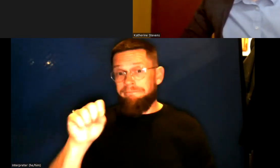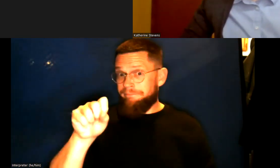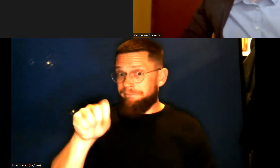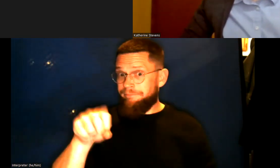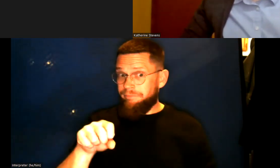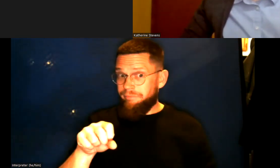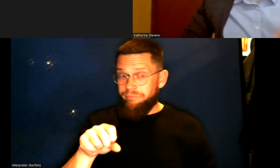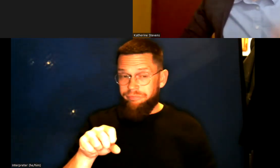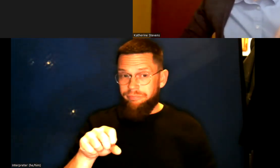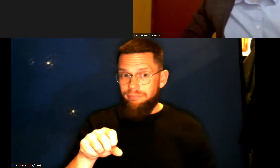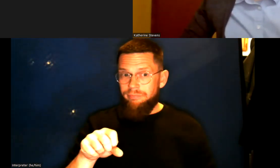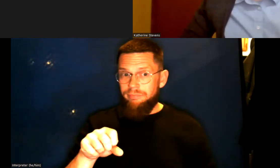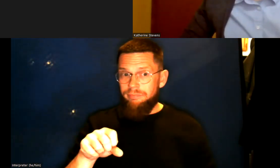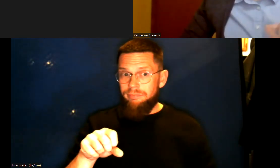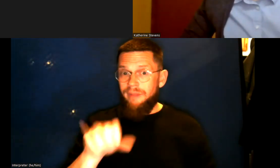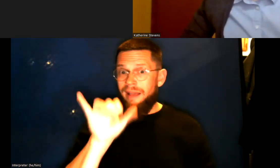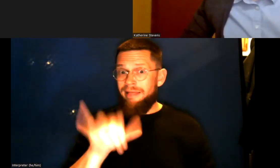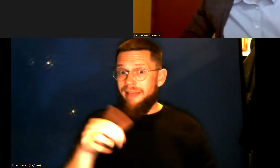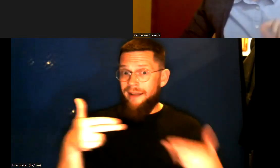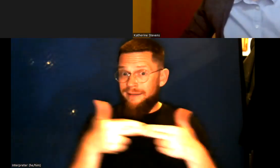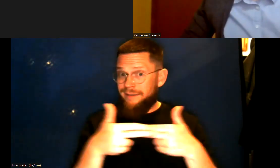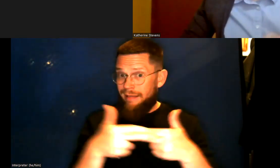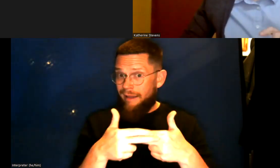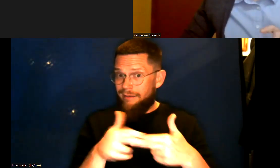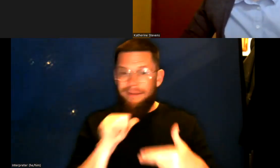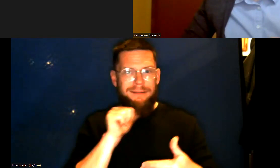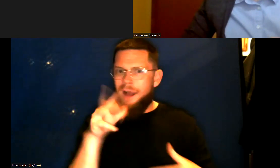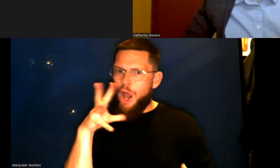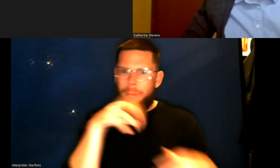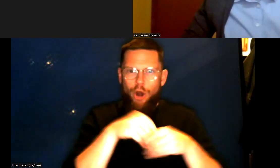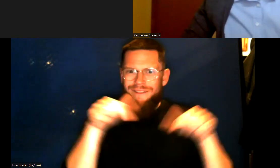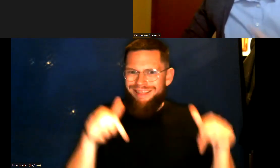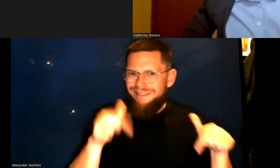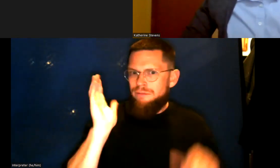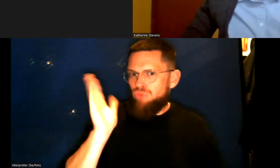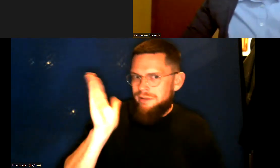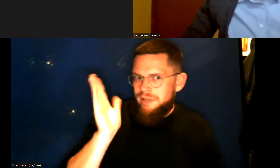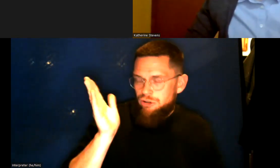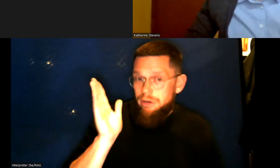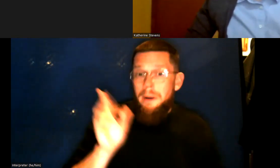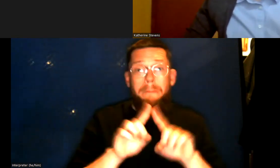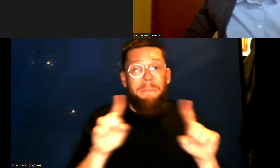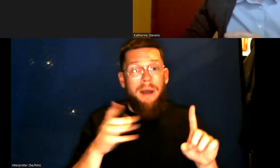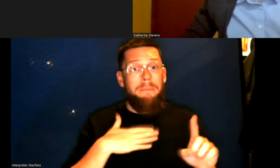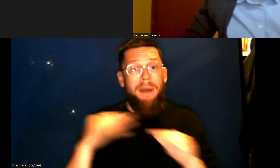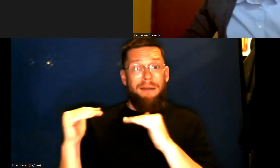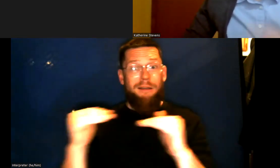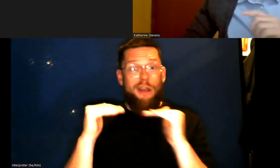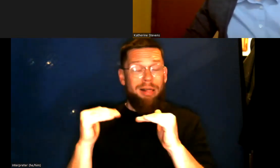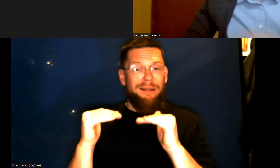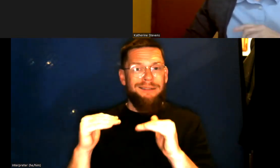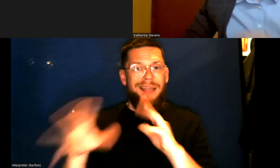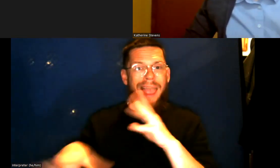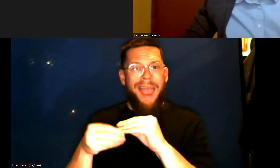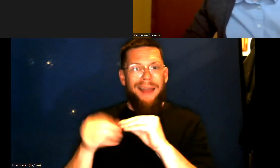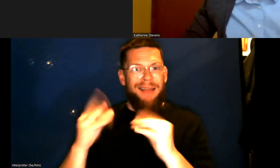I believe that slide isn't in this particular presentation, but my colleagues have put that information in the chat, and you